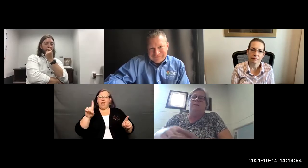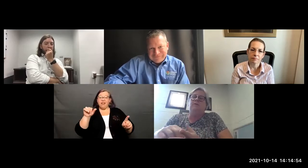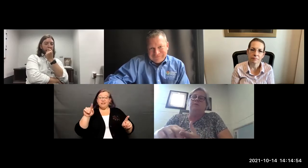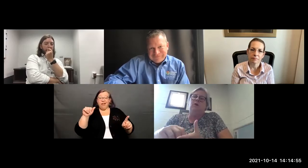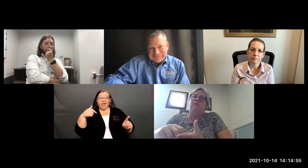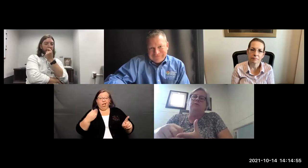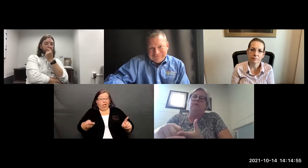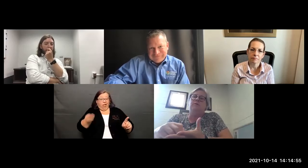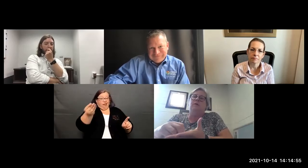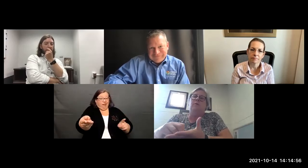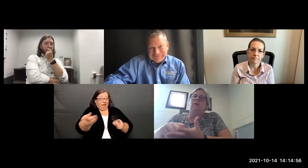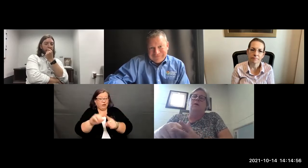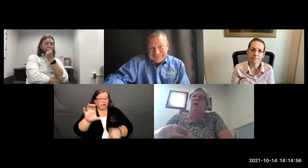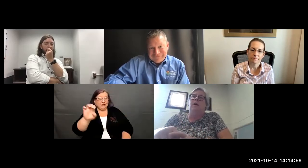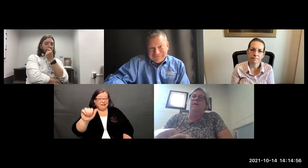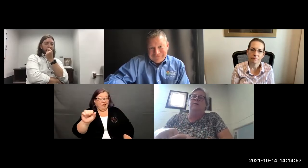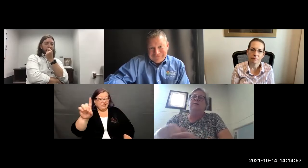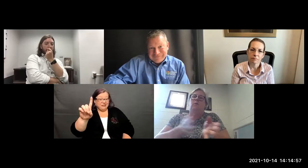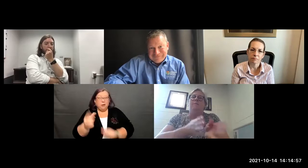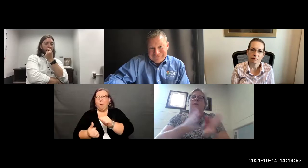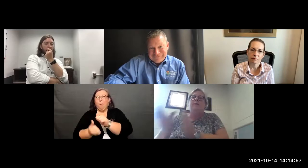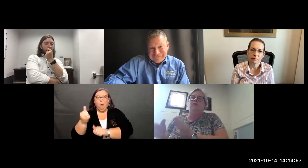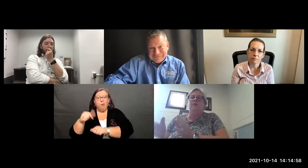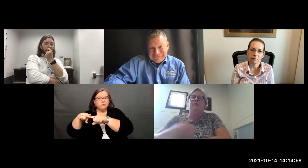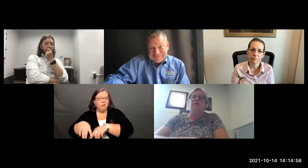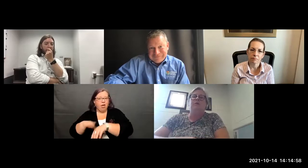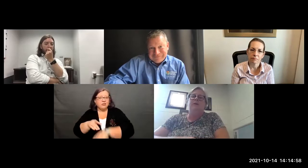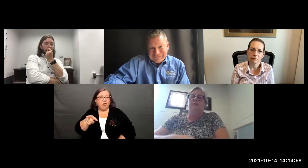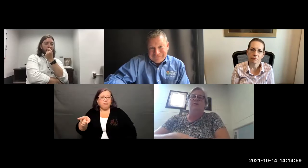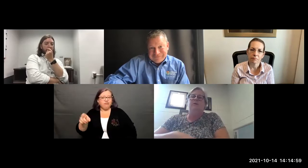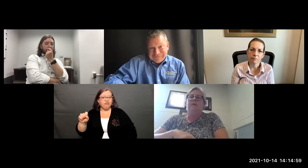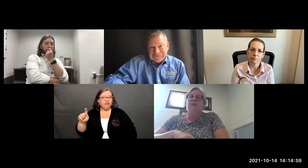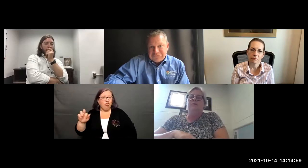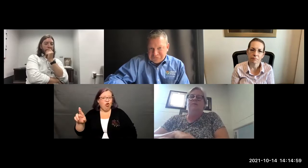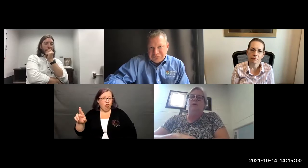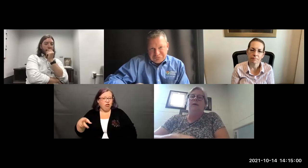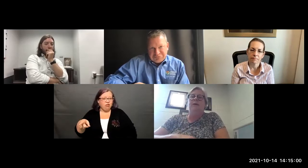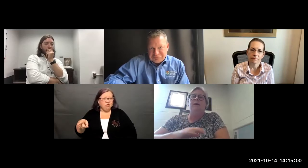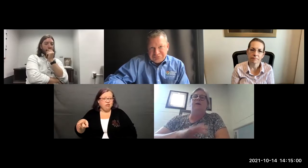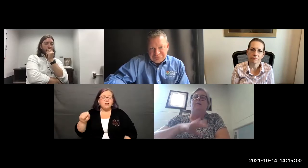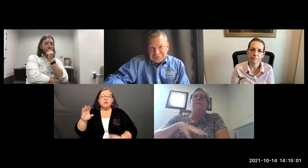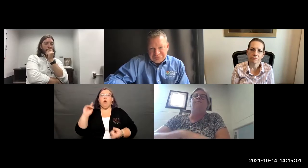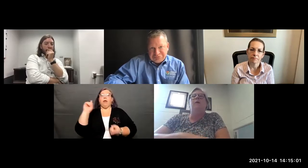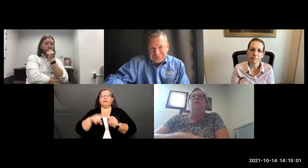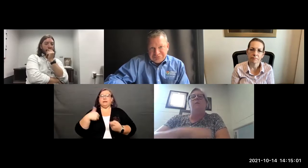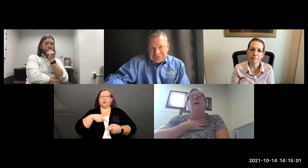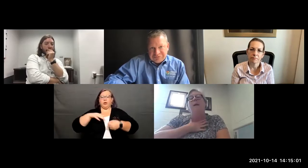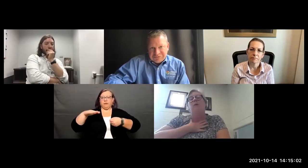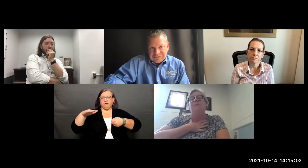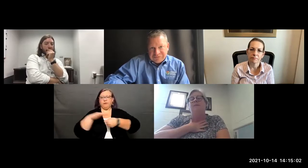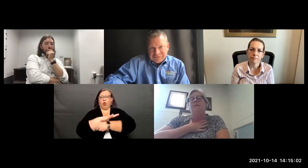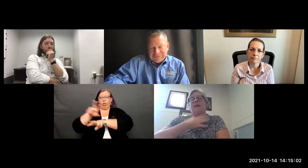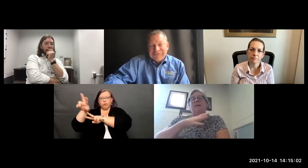largely based on STAR results. So until we make that transition to NWEA, I think from